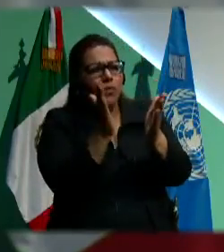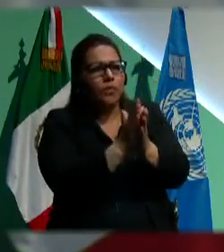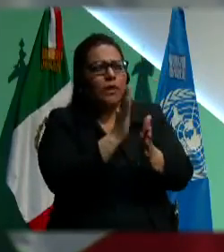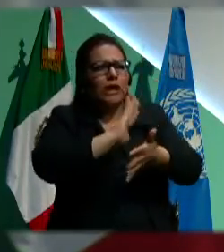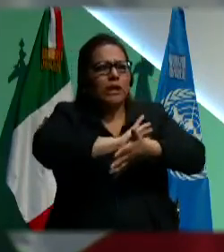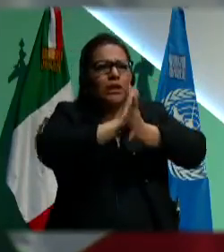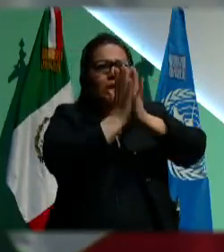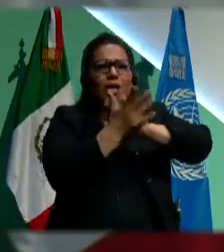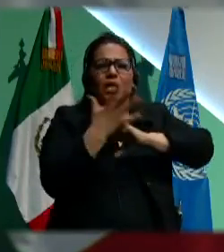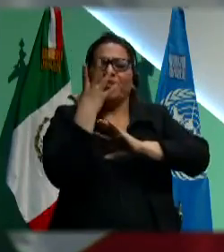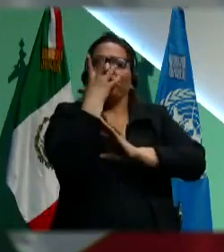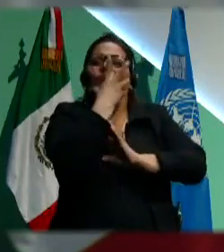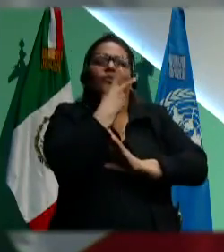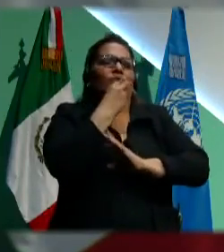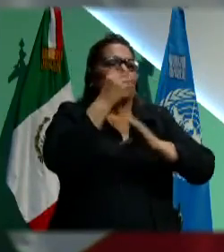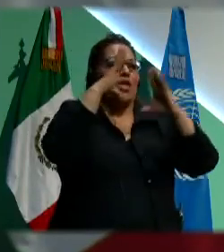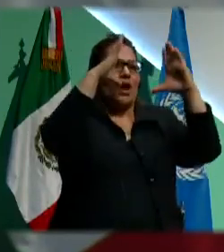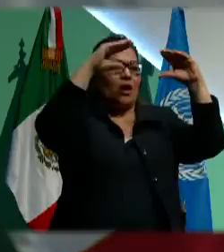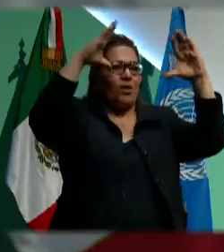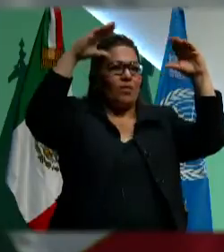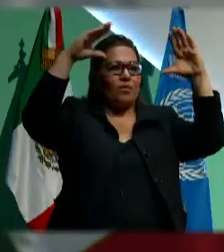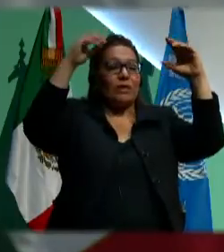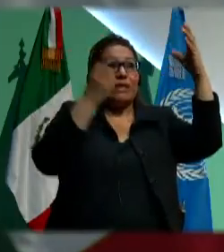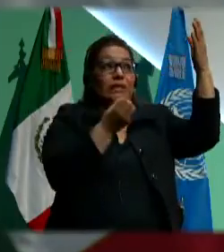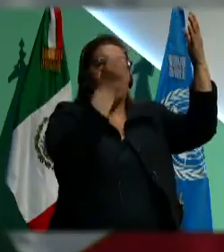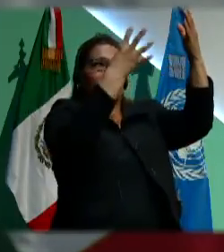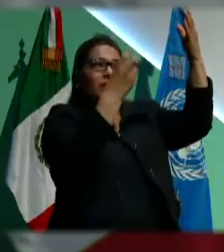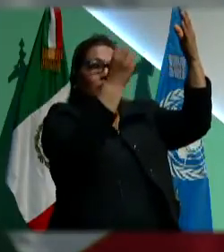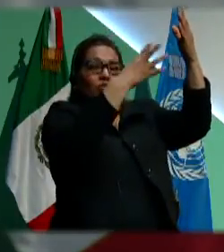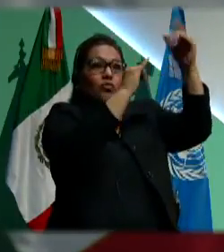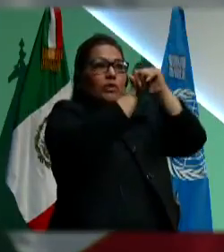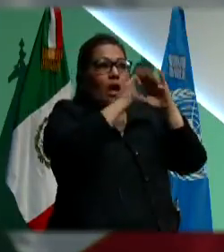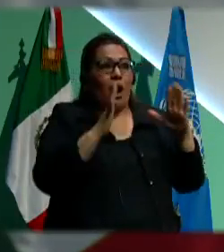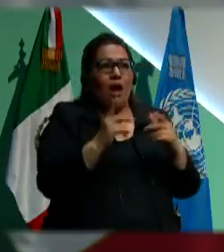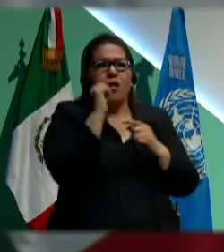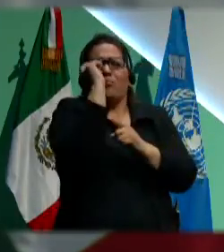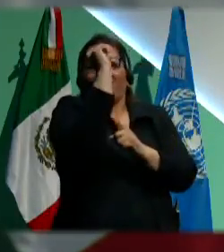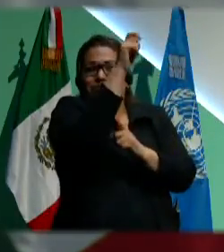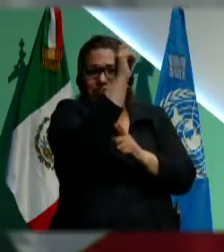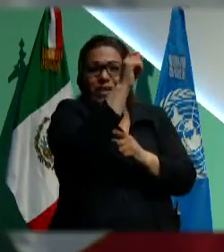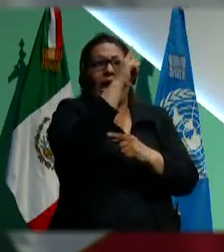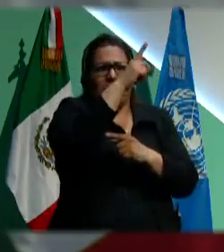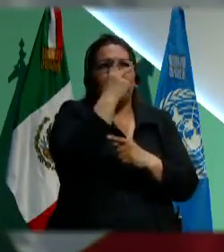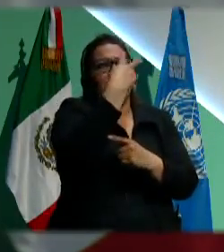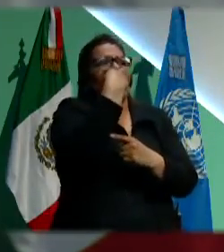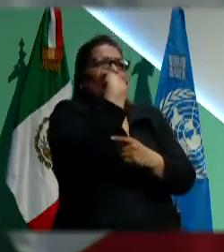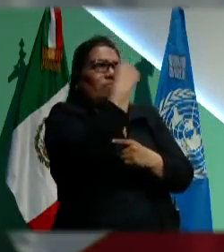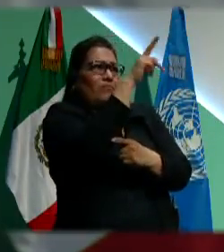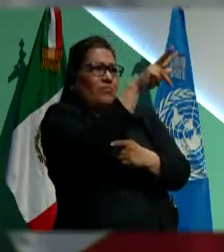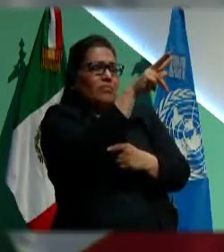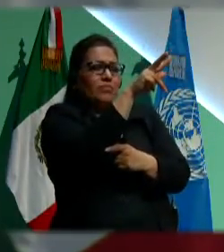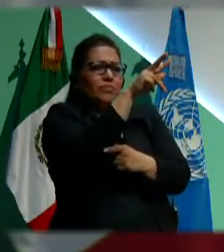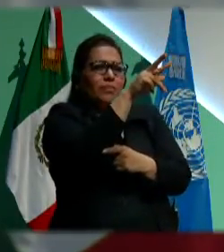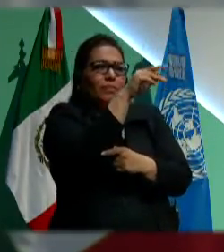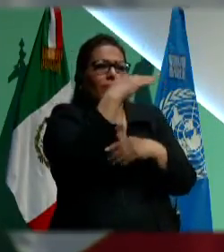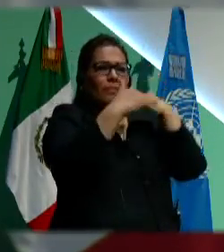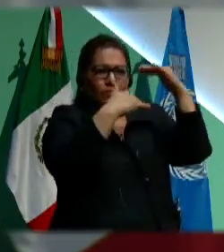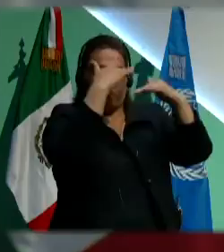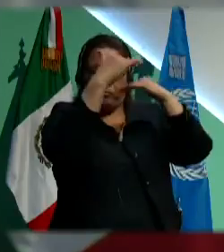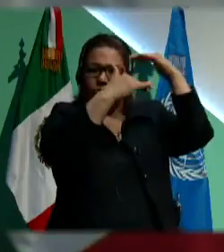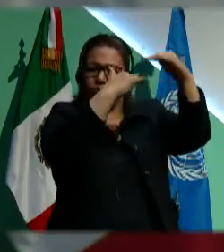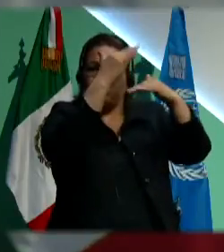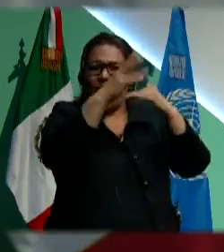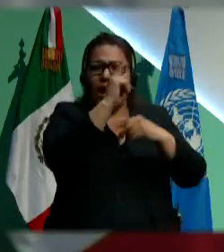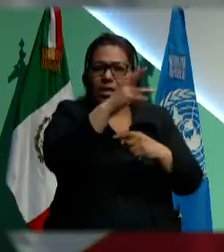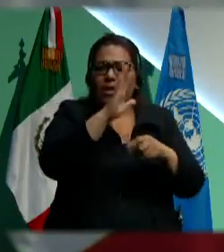massive data centers, and proliferation of smart everythings will soon be upon us. The world will be